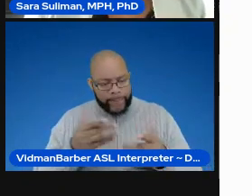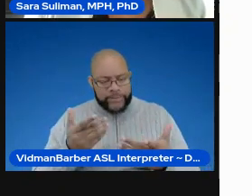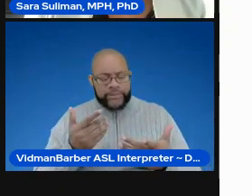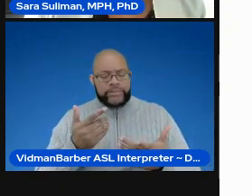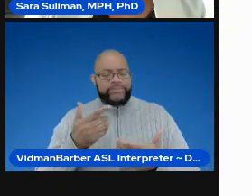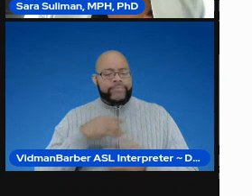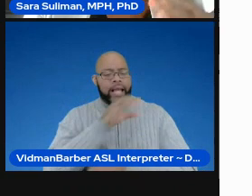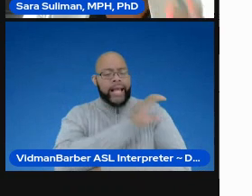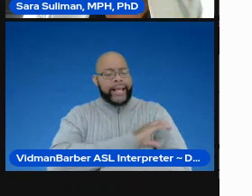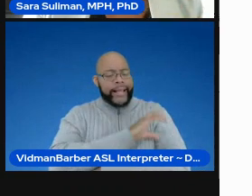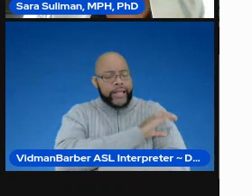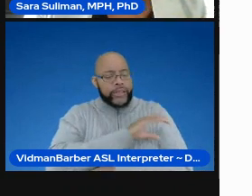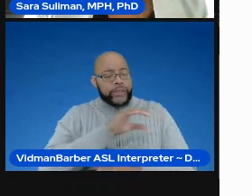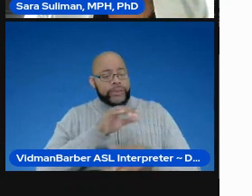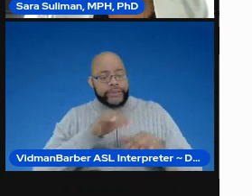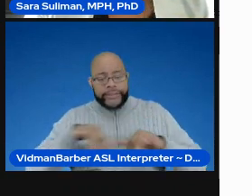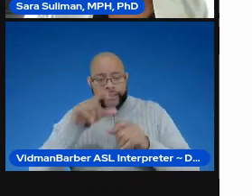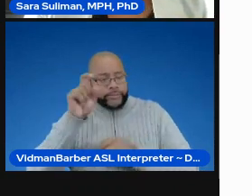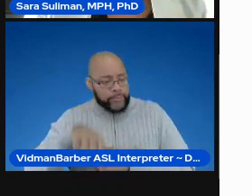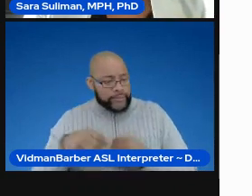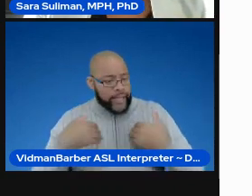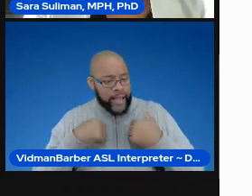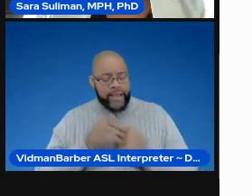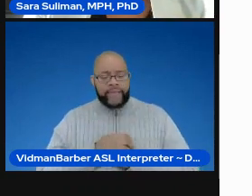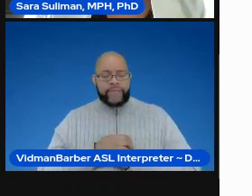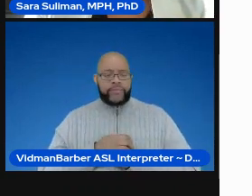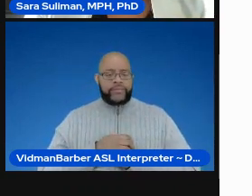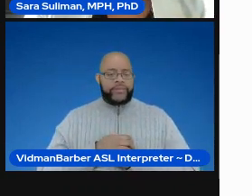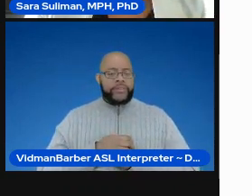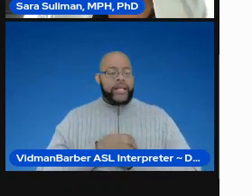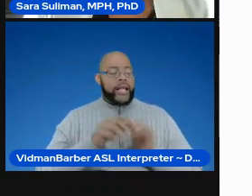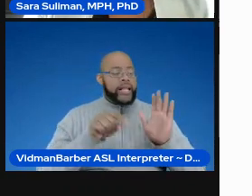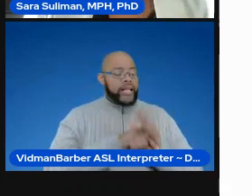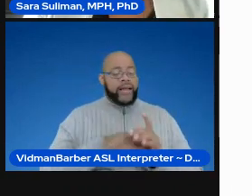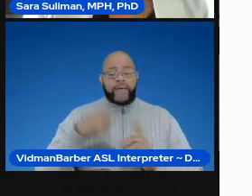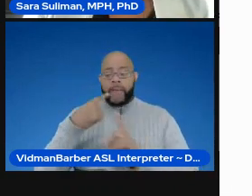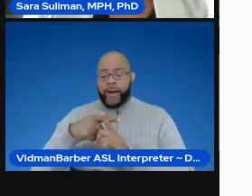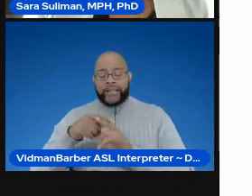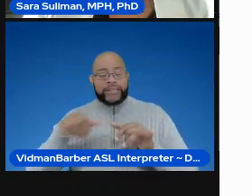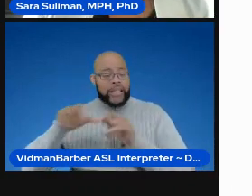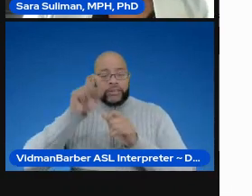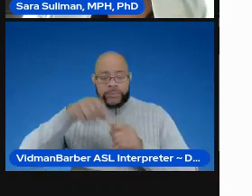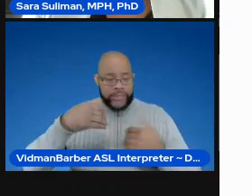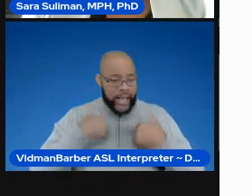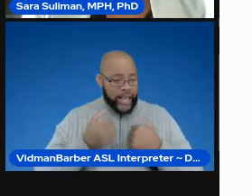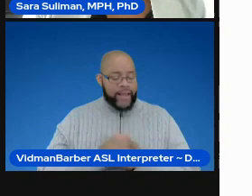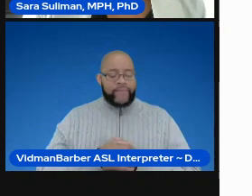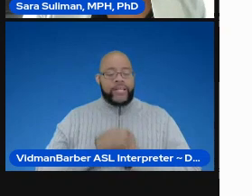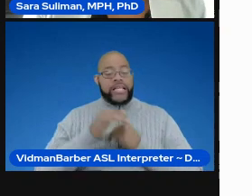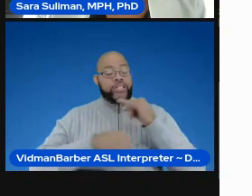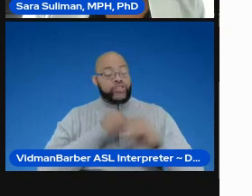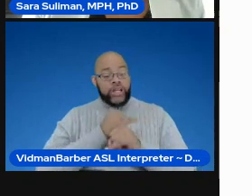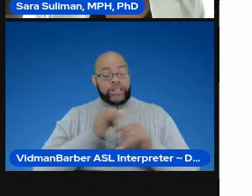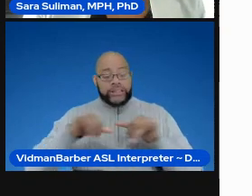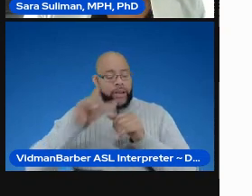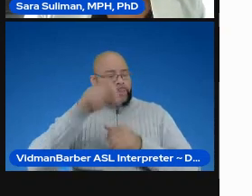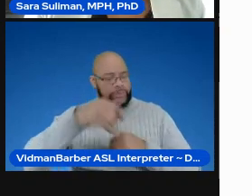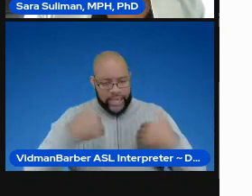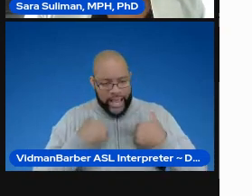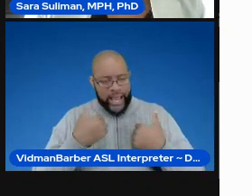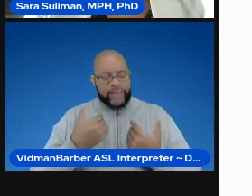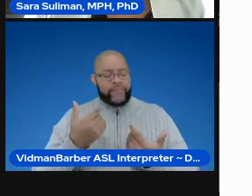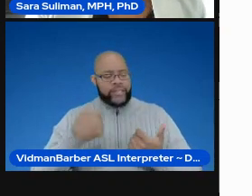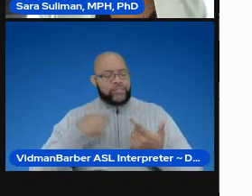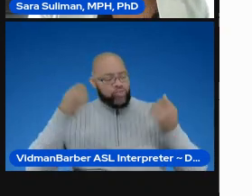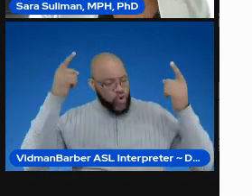clinical standards, both negative and positive. We need international standards, so you can have unified units